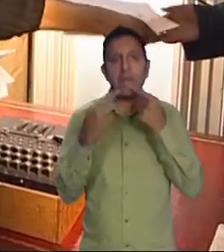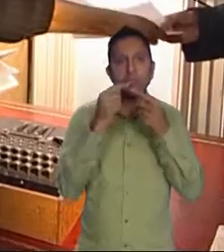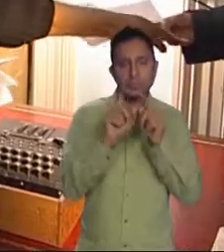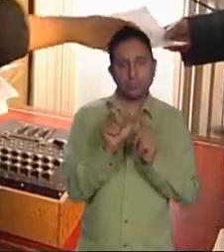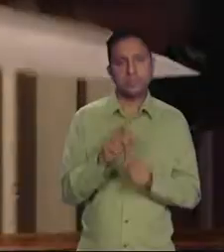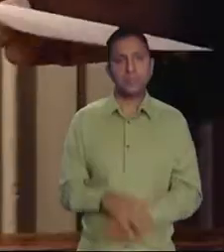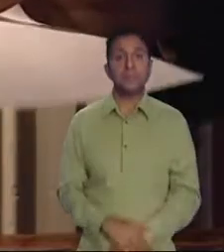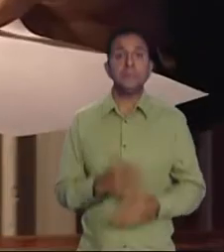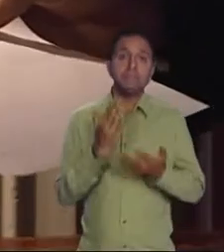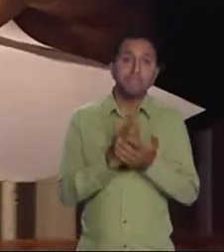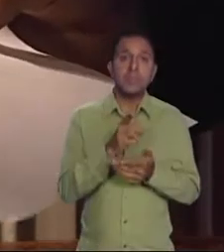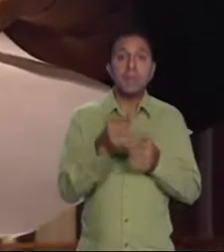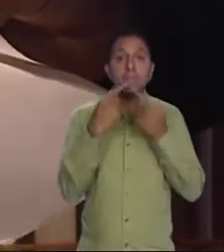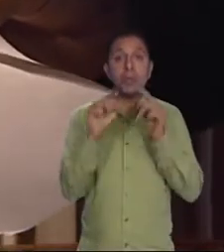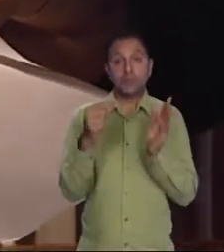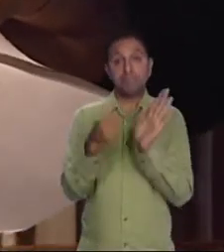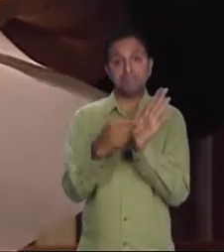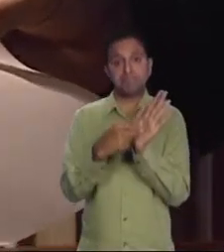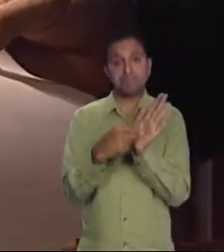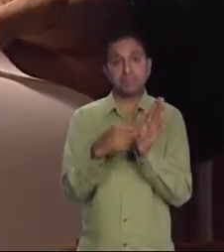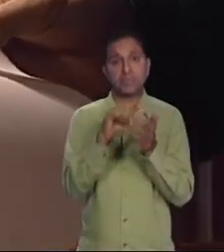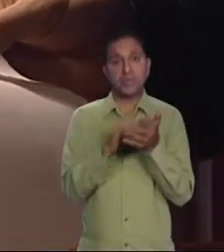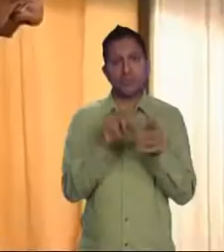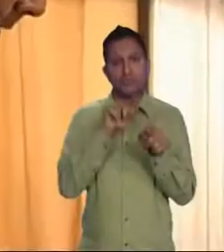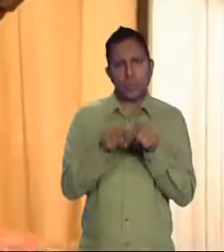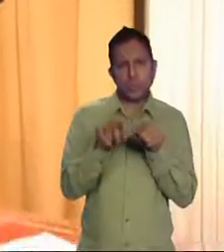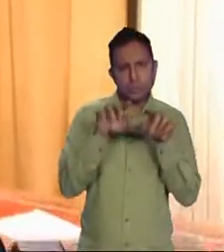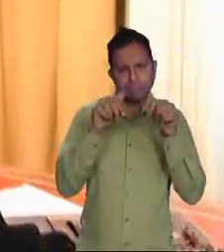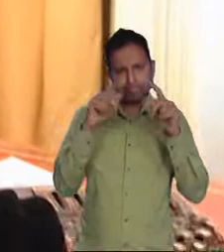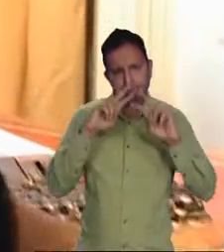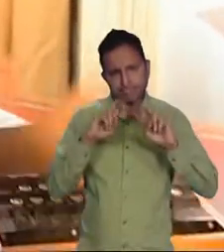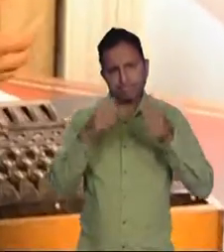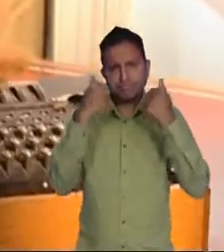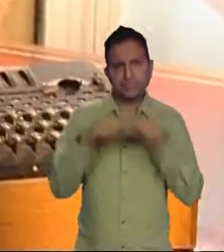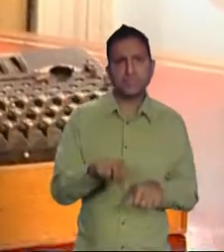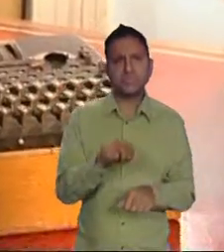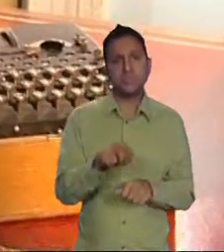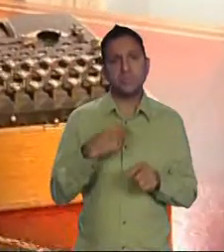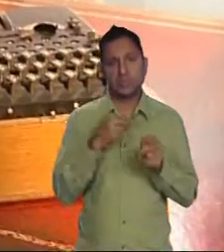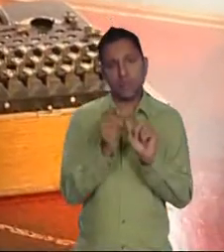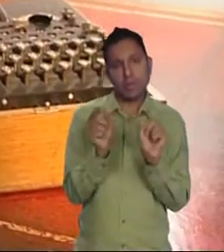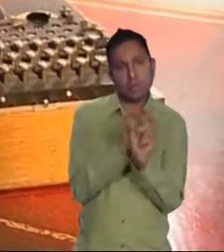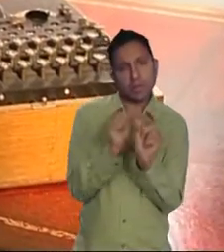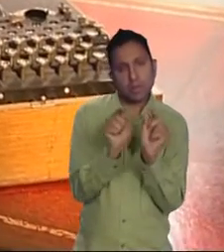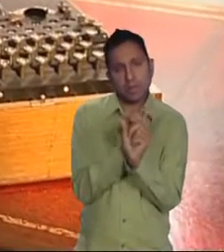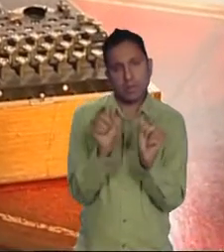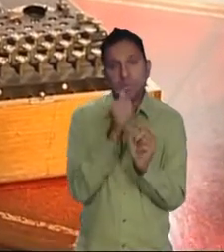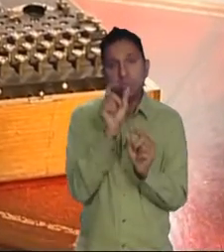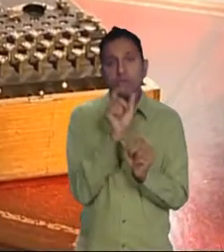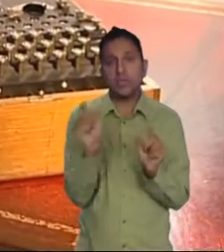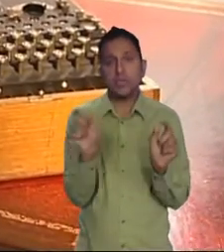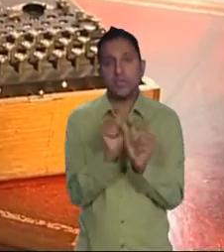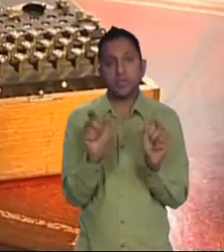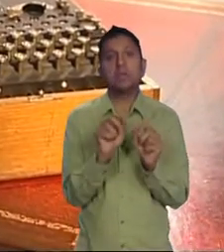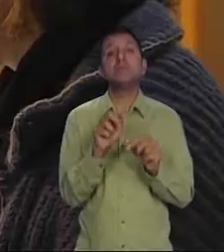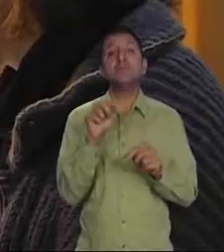here's the message that I want you to try and break. I've encrypted it using this thing here. This is an Enigma machine, an Enigma cipher machine. It was used by